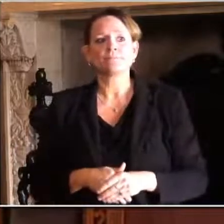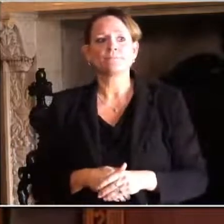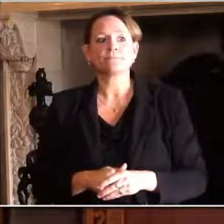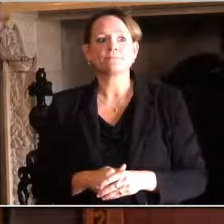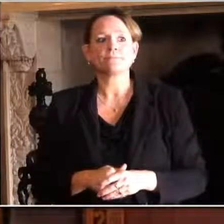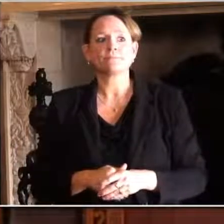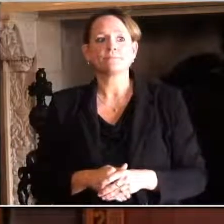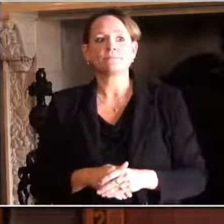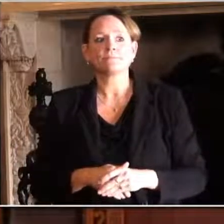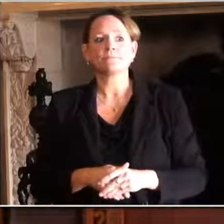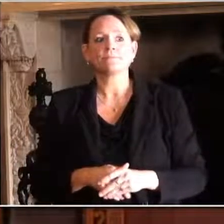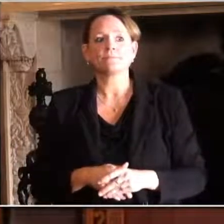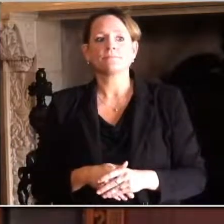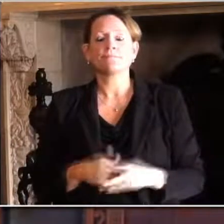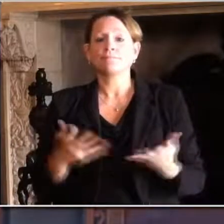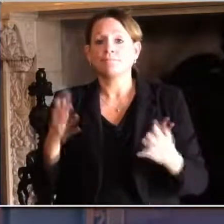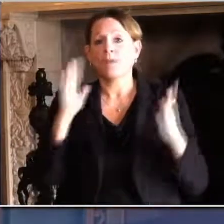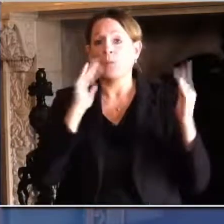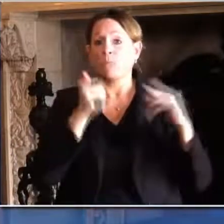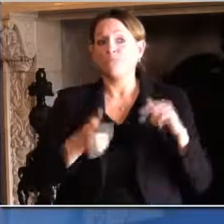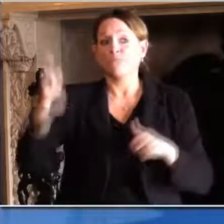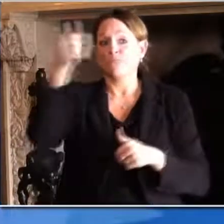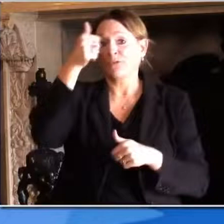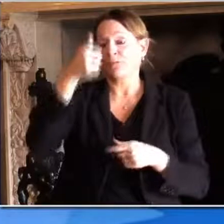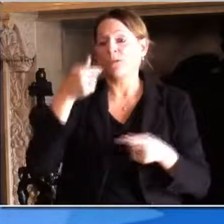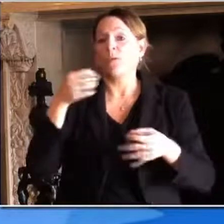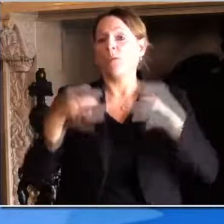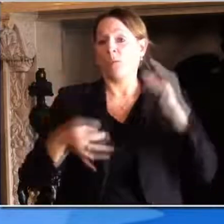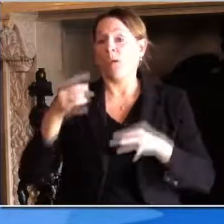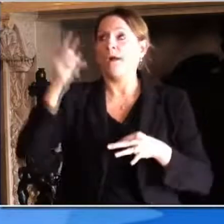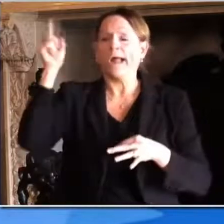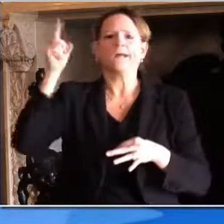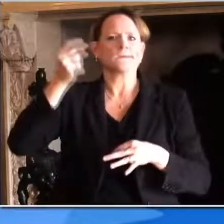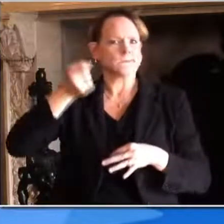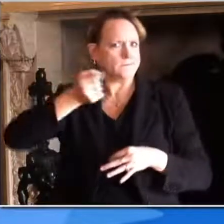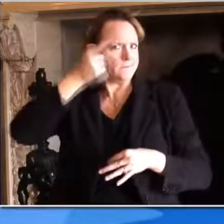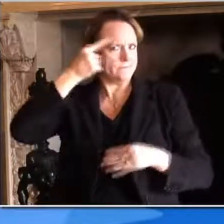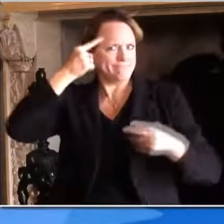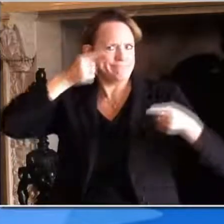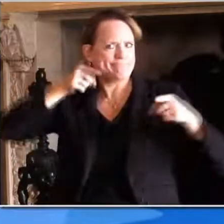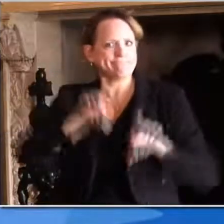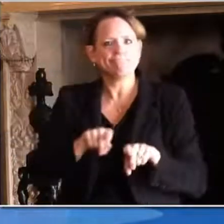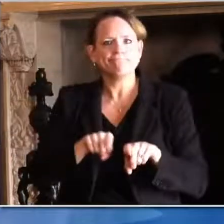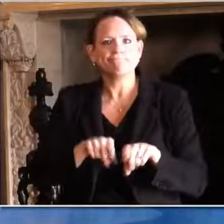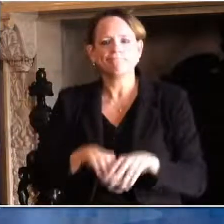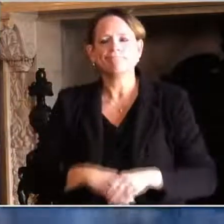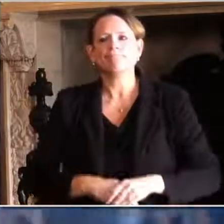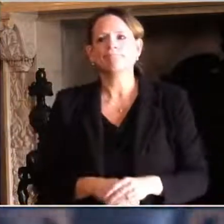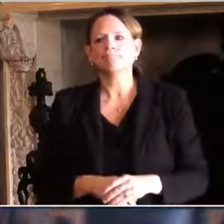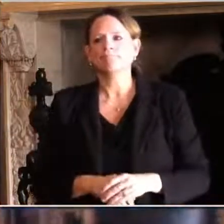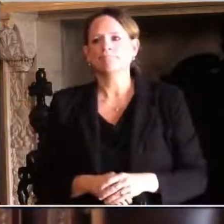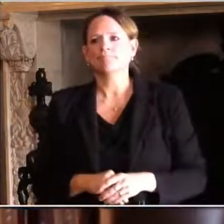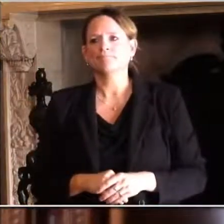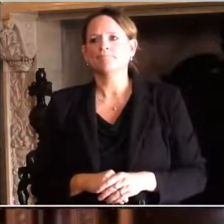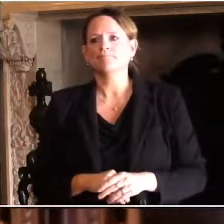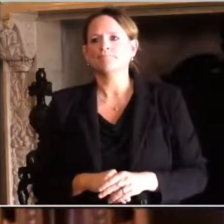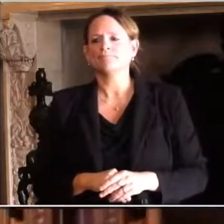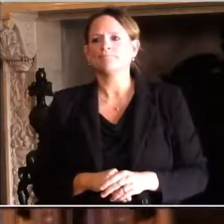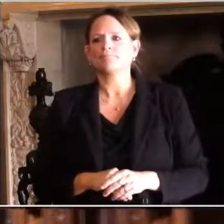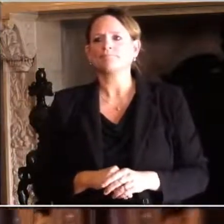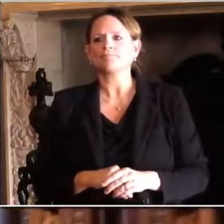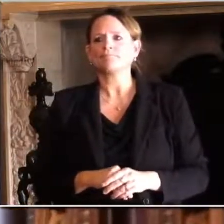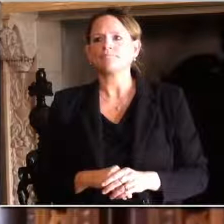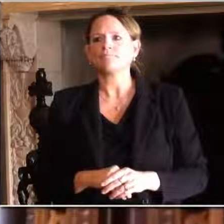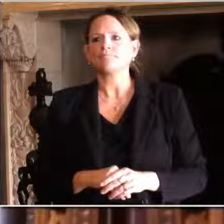in the past. Also, just to add on, I know it's easy to fall into kind